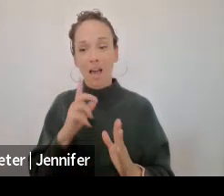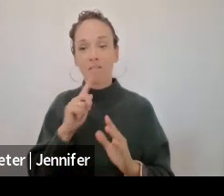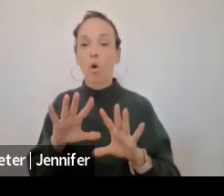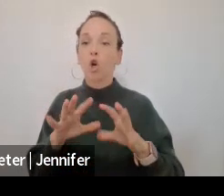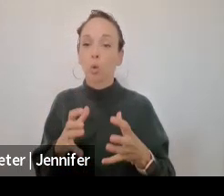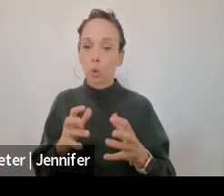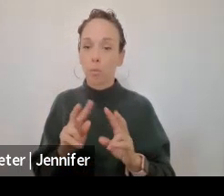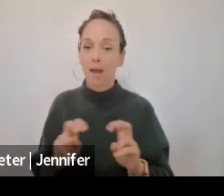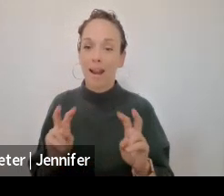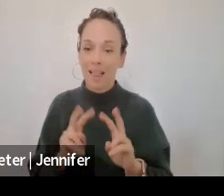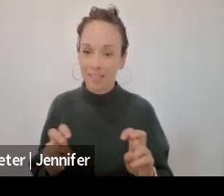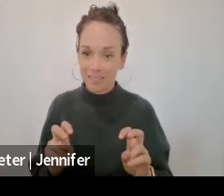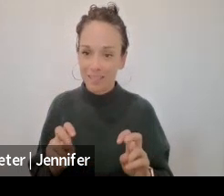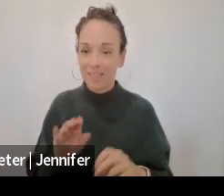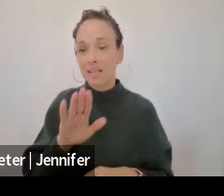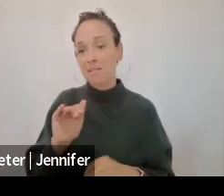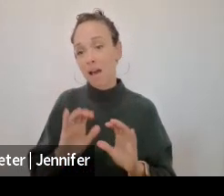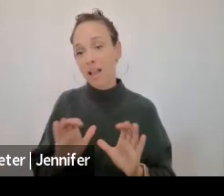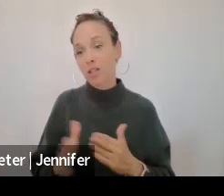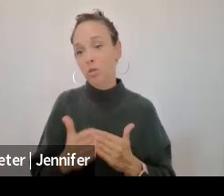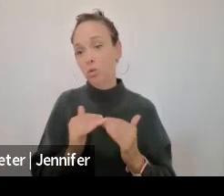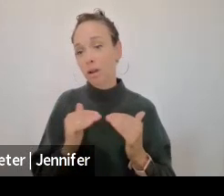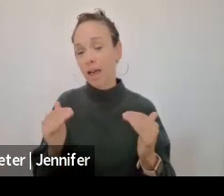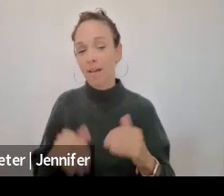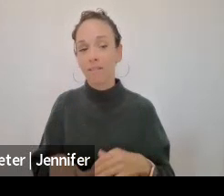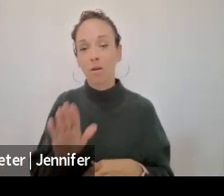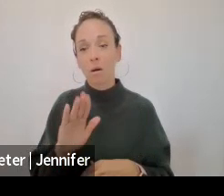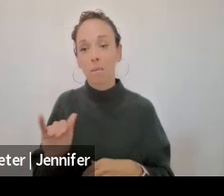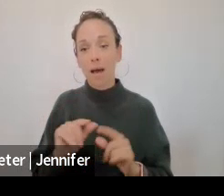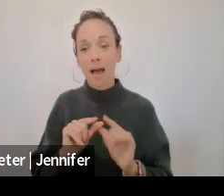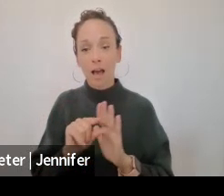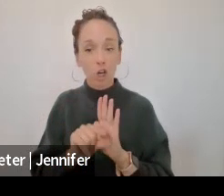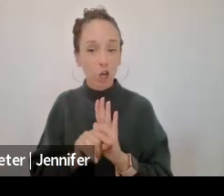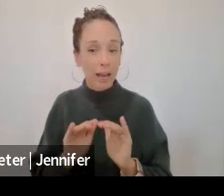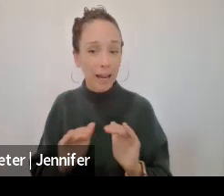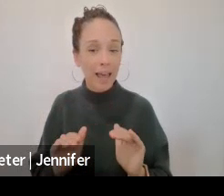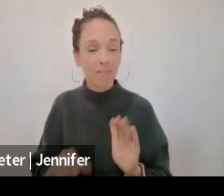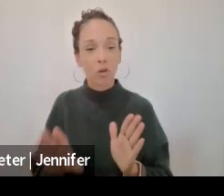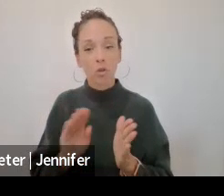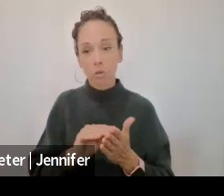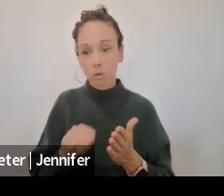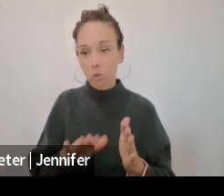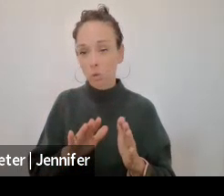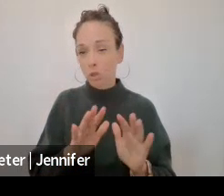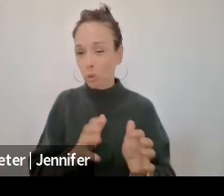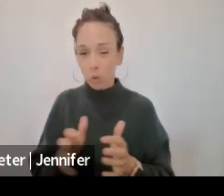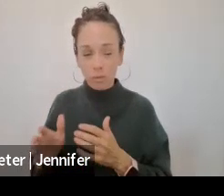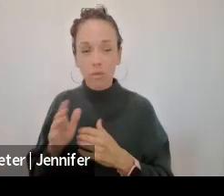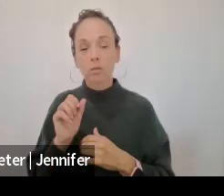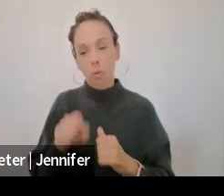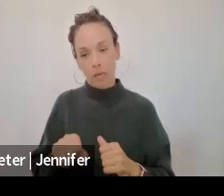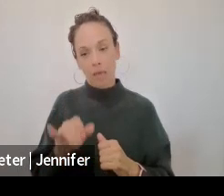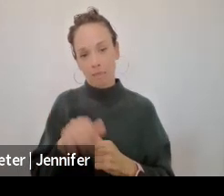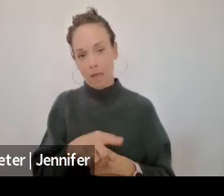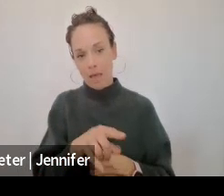students, like by the classroom level, by the grade level, by student groups. So we can do that analysis as well. But right